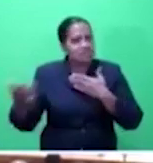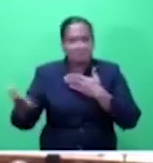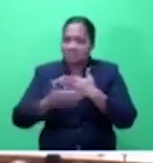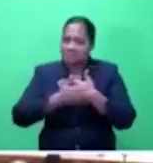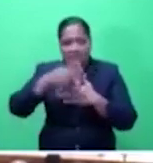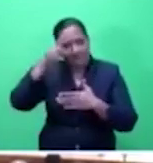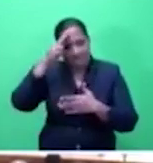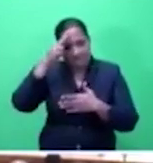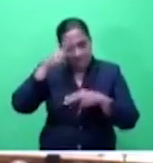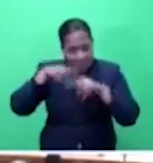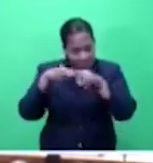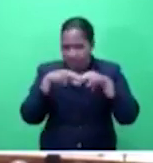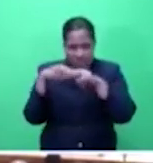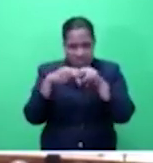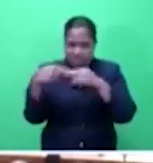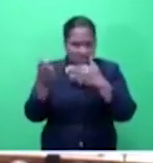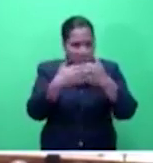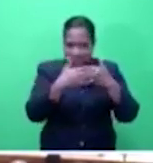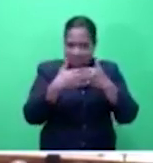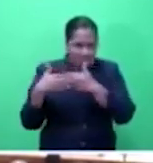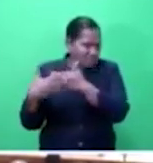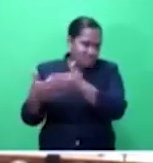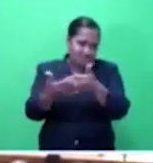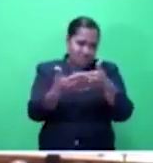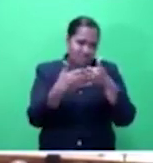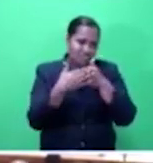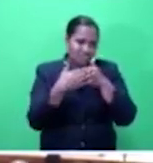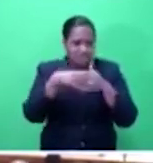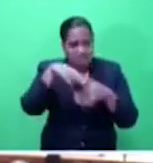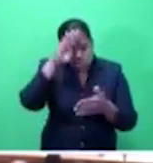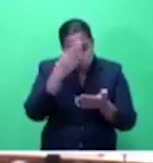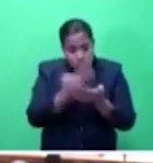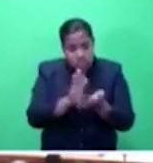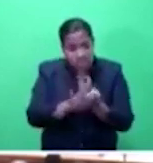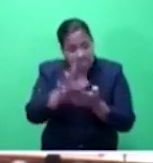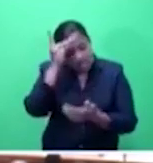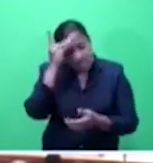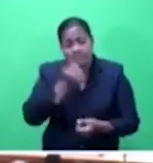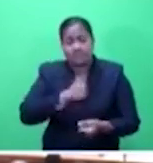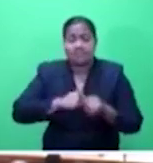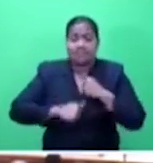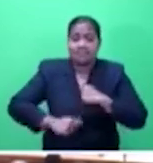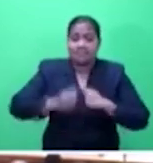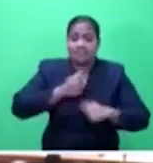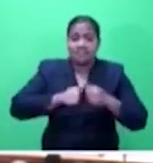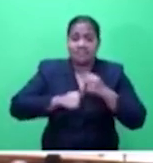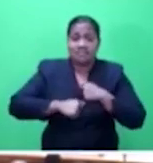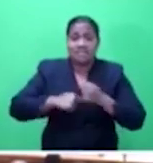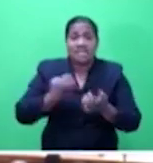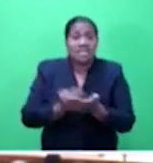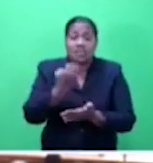nationwide. Infrastructure development will stall. Students' education will suffer. Economic activity will grind to a